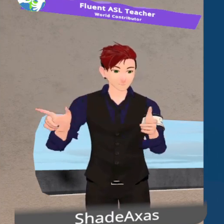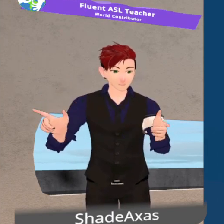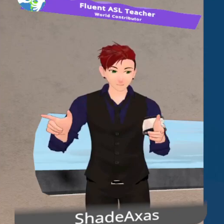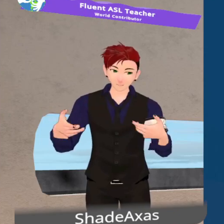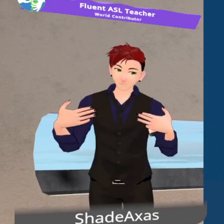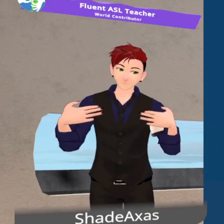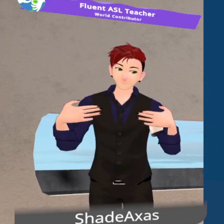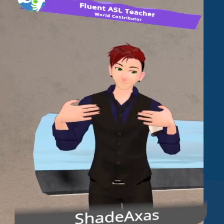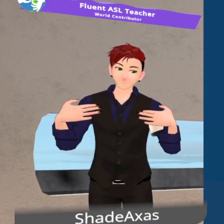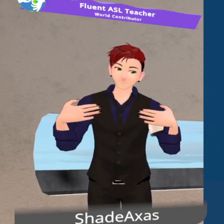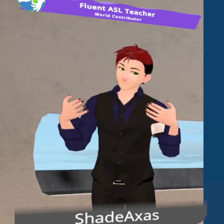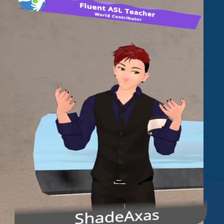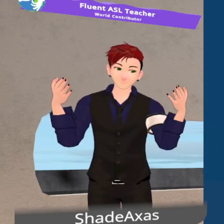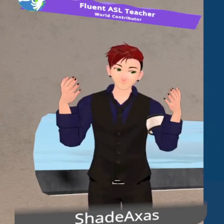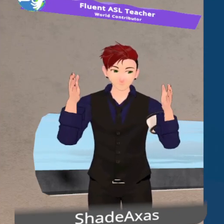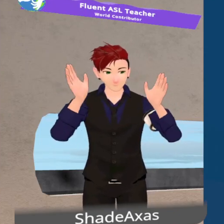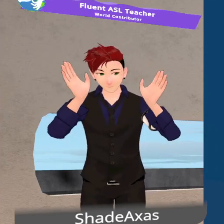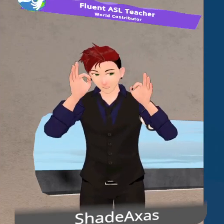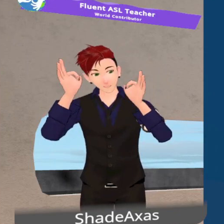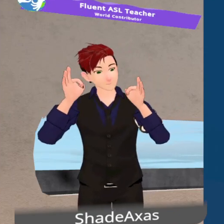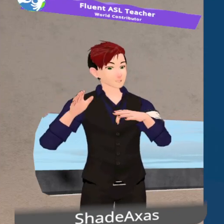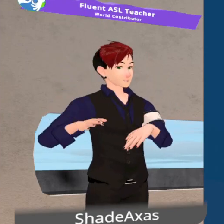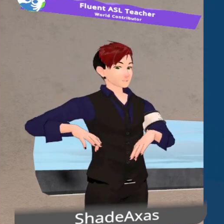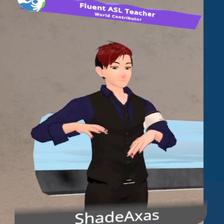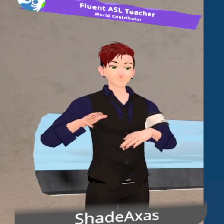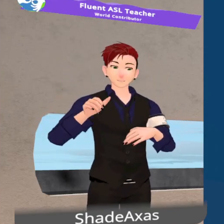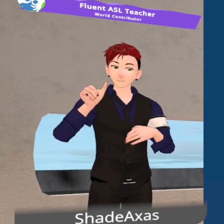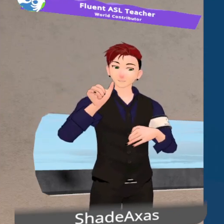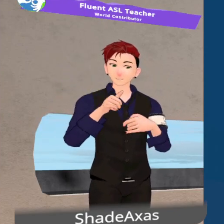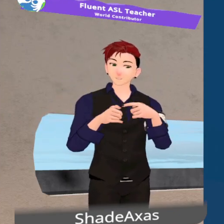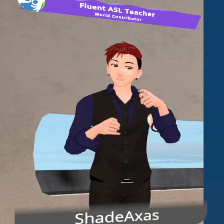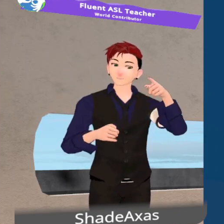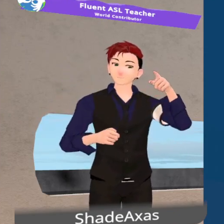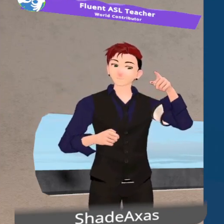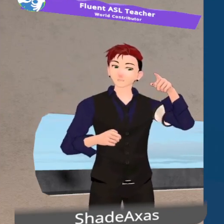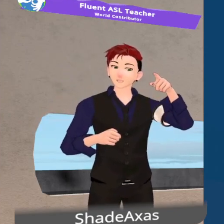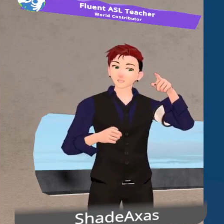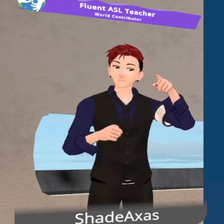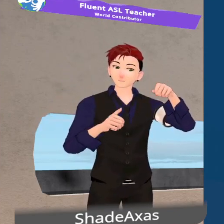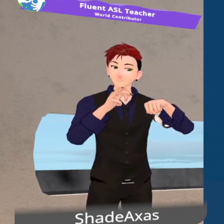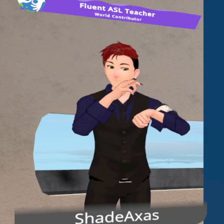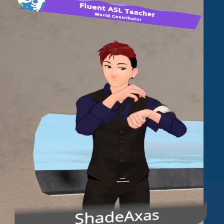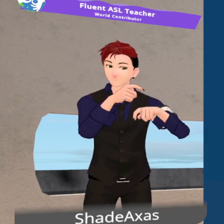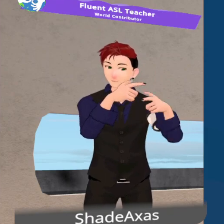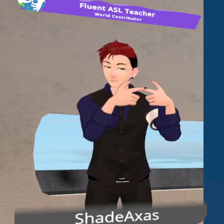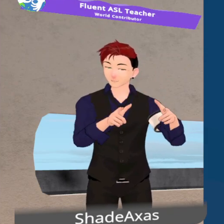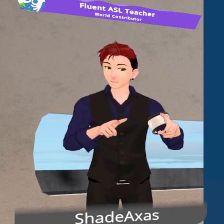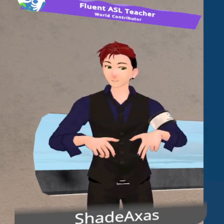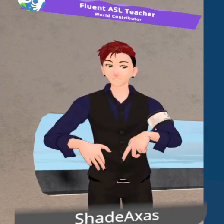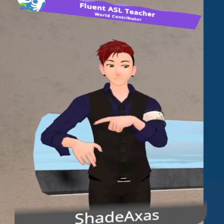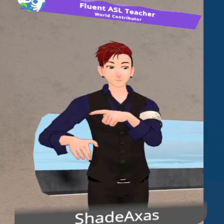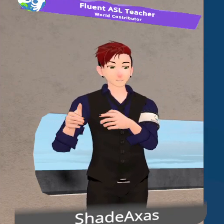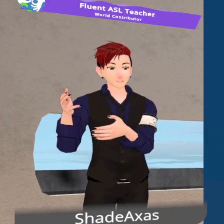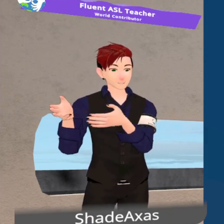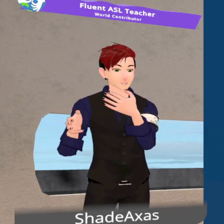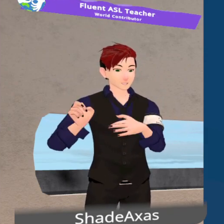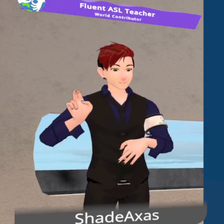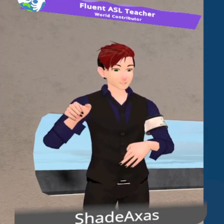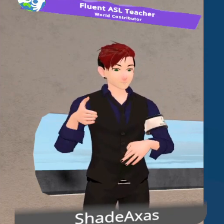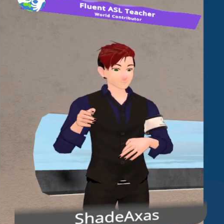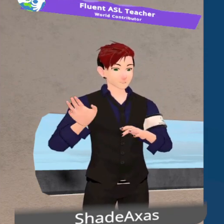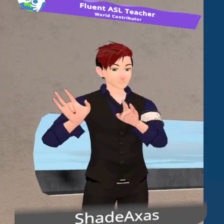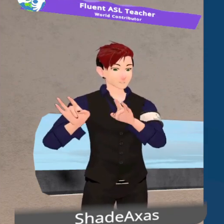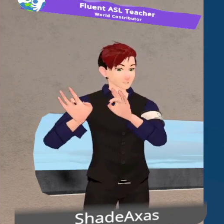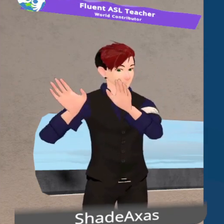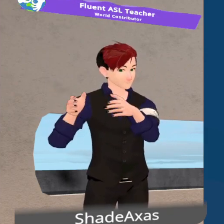Singapore sign language. I don't know. And it's the same with British Sign Language and